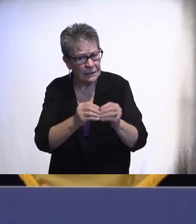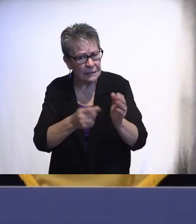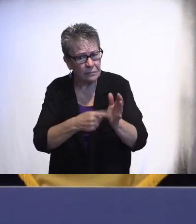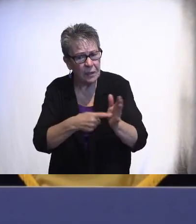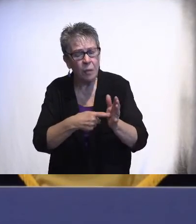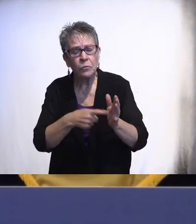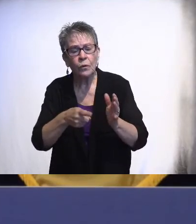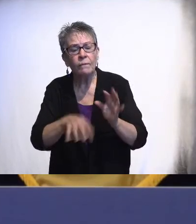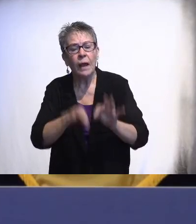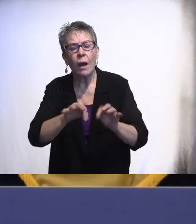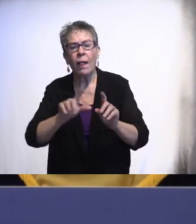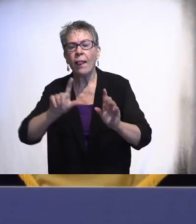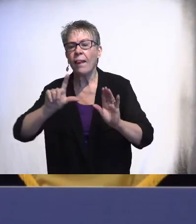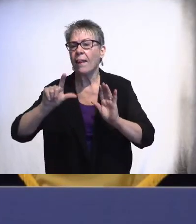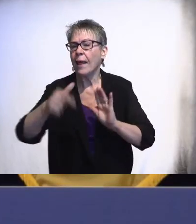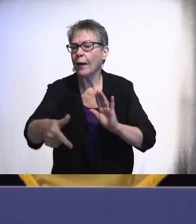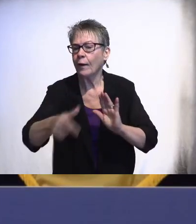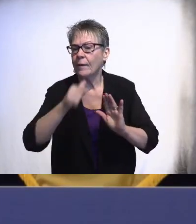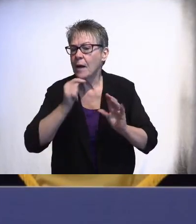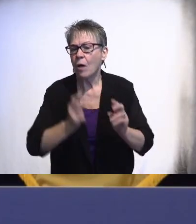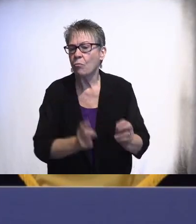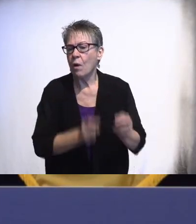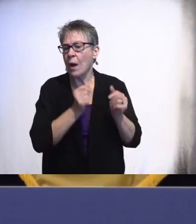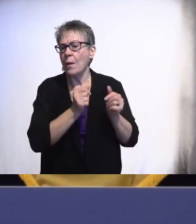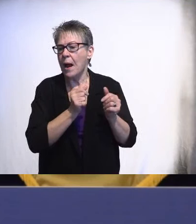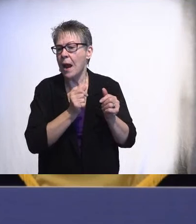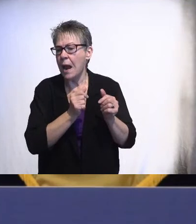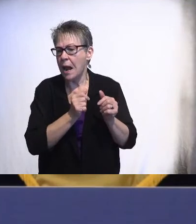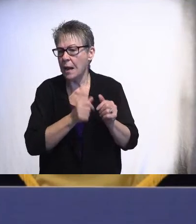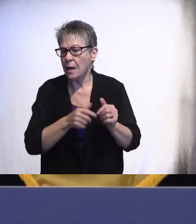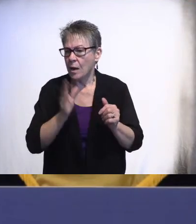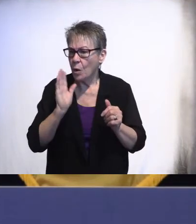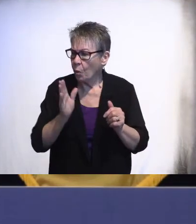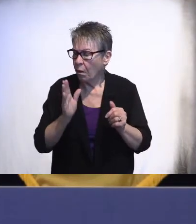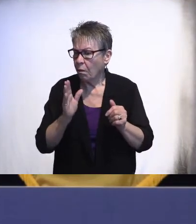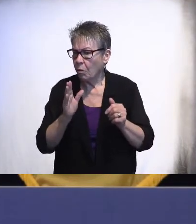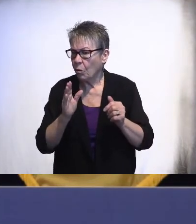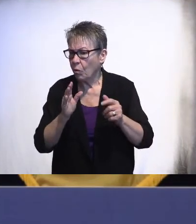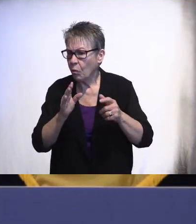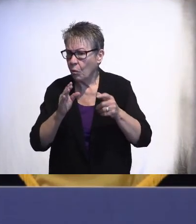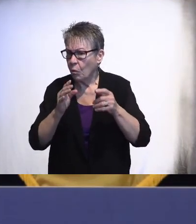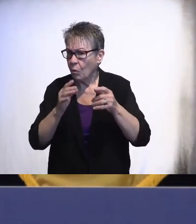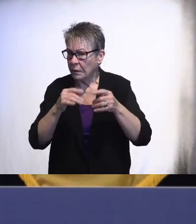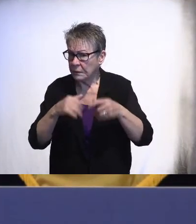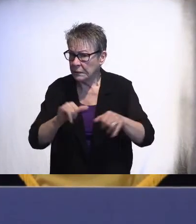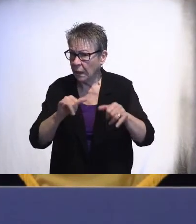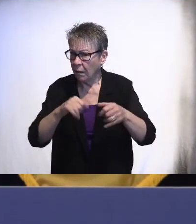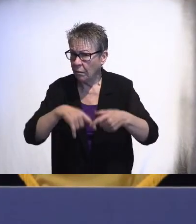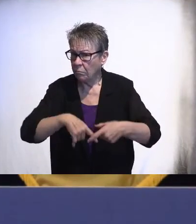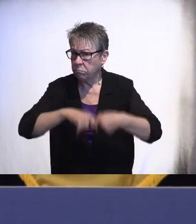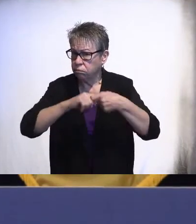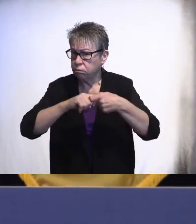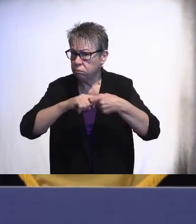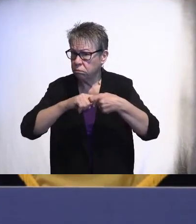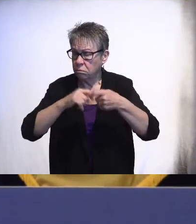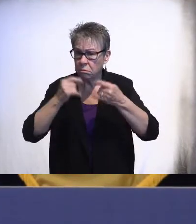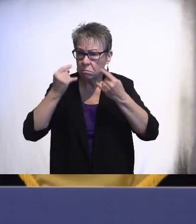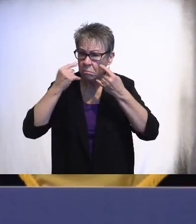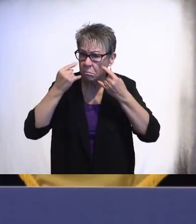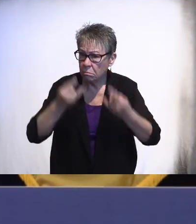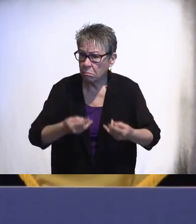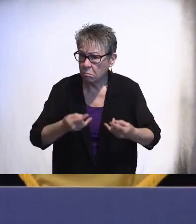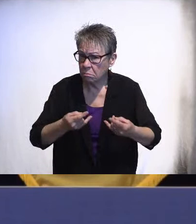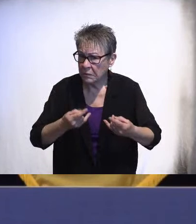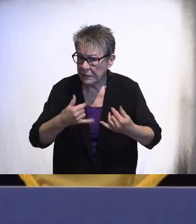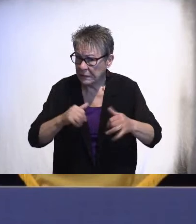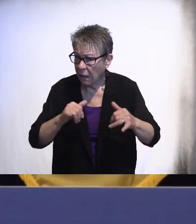not, can you talk about why not? And then I think also one of the slides you showed school cases rising in January.